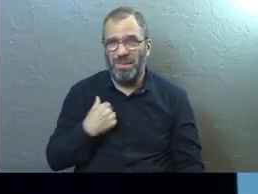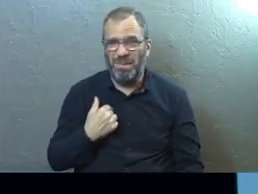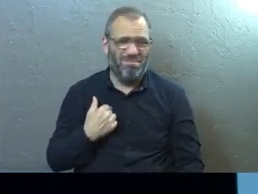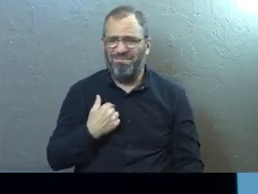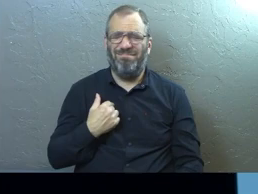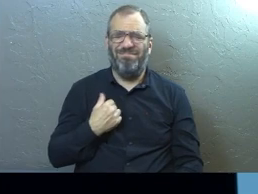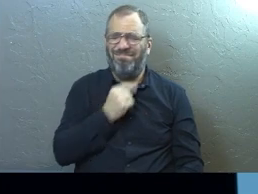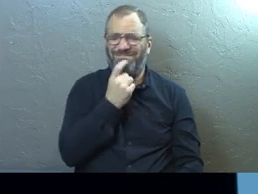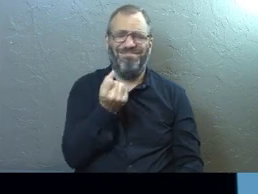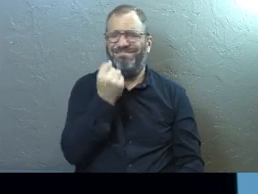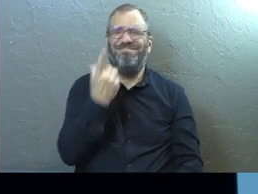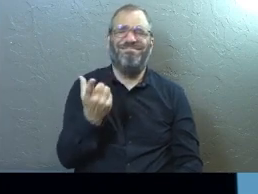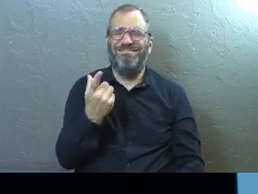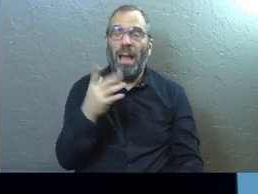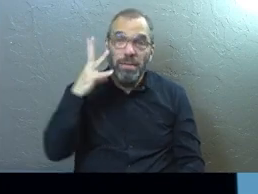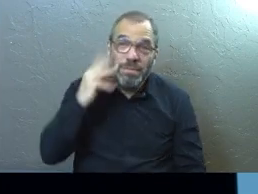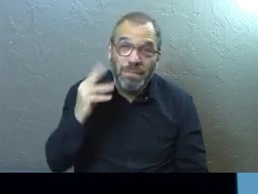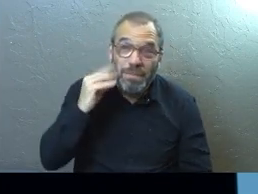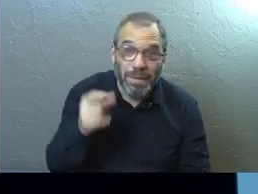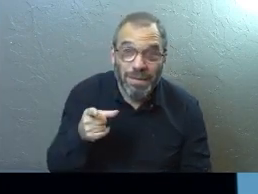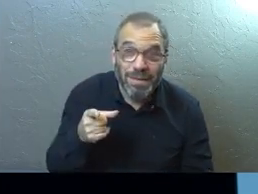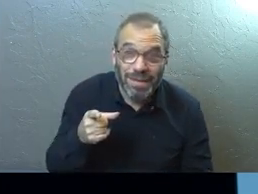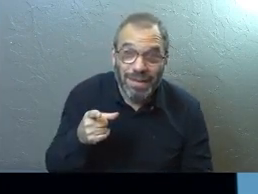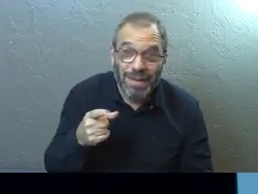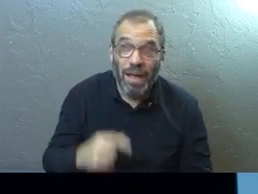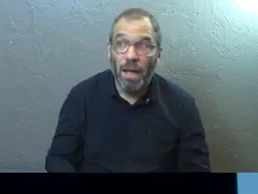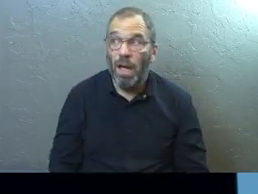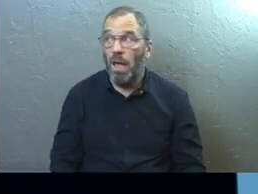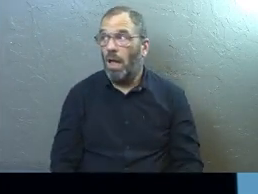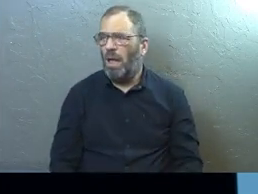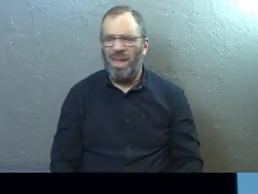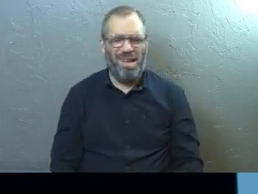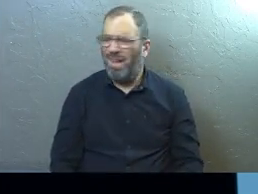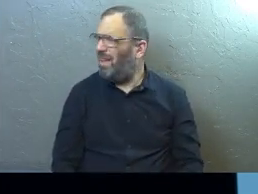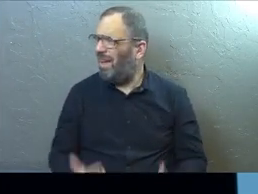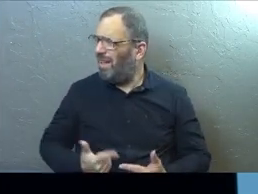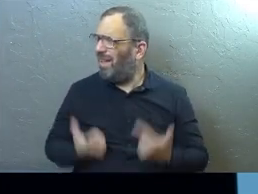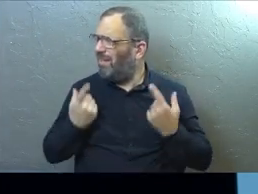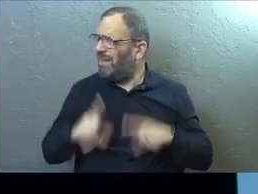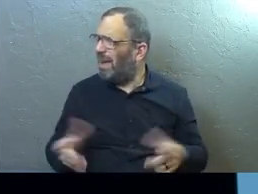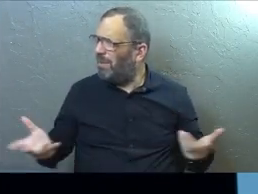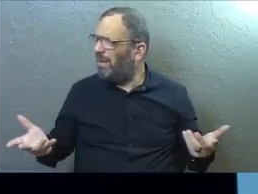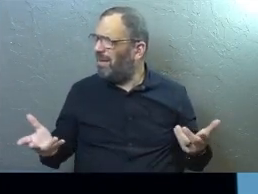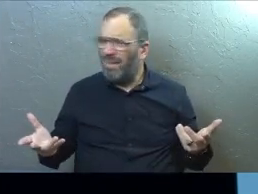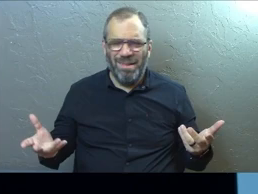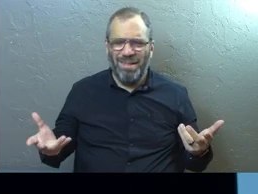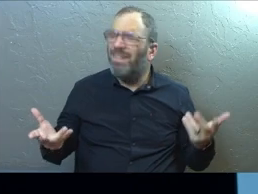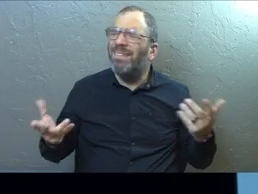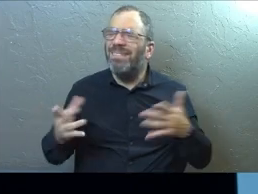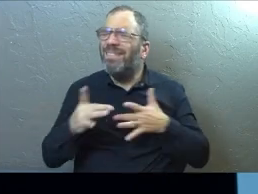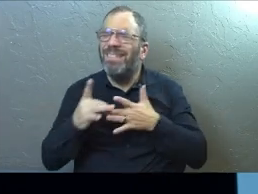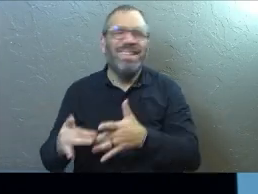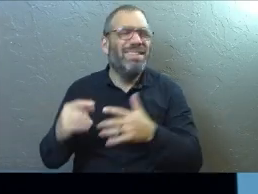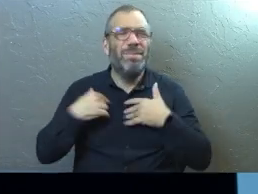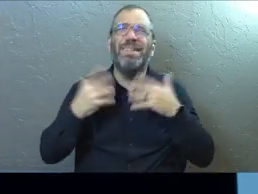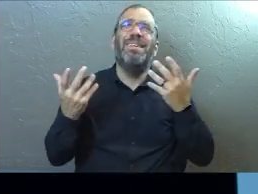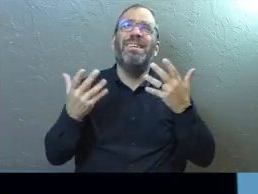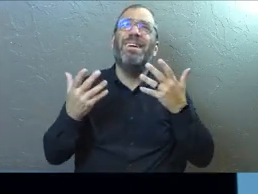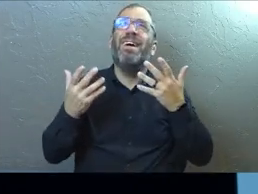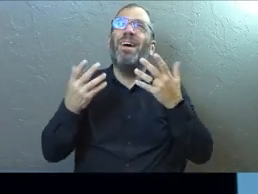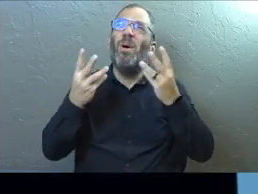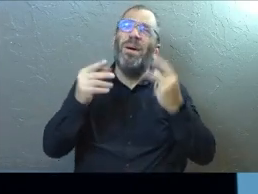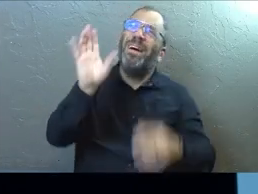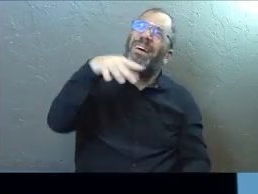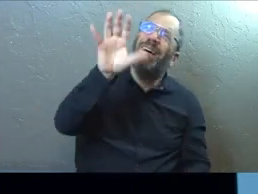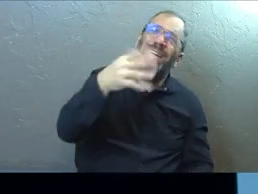us. Have you ever been there in your life? You're like, I don't know what's going on here. And I don't know where God's taking me. And I don't know what God